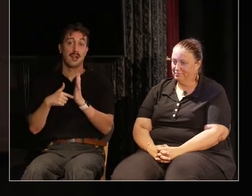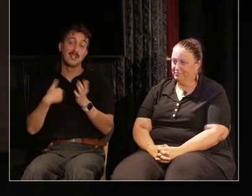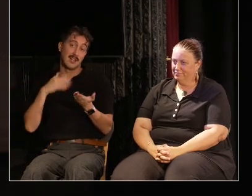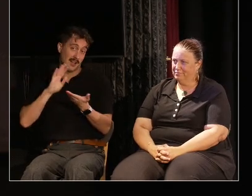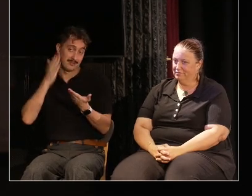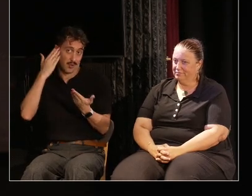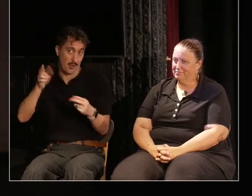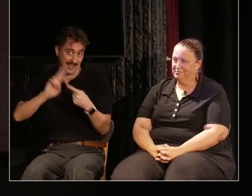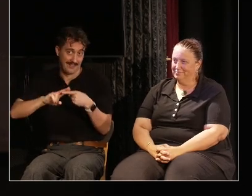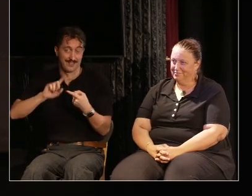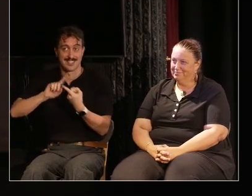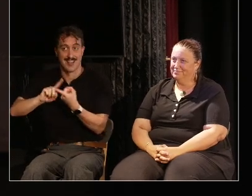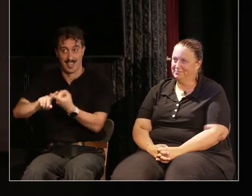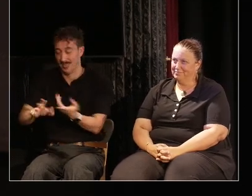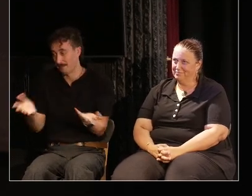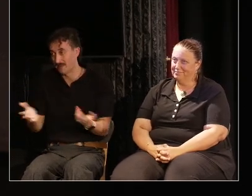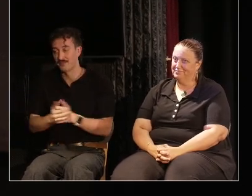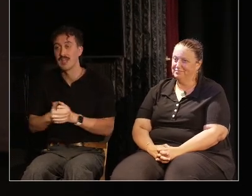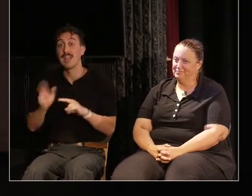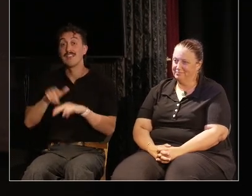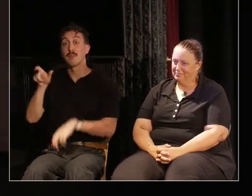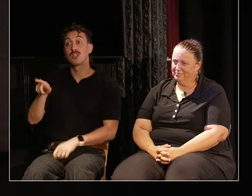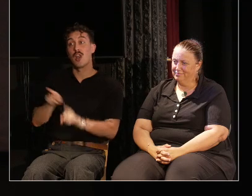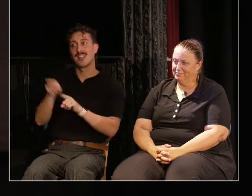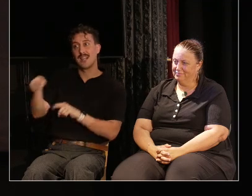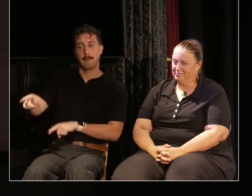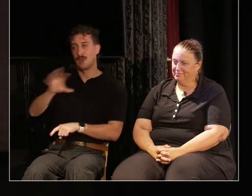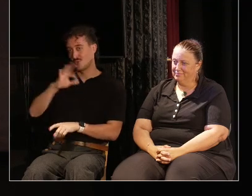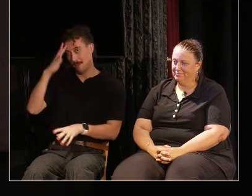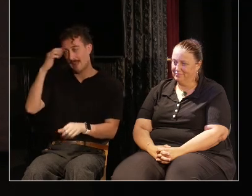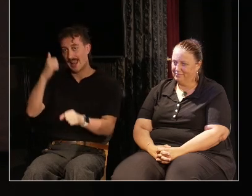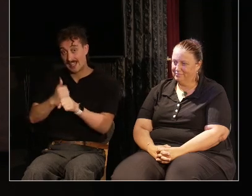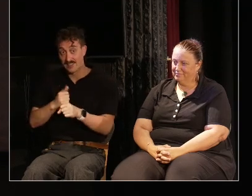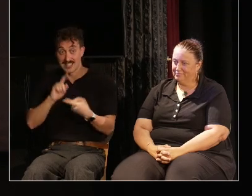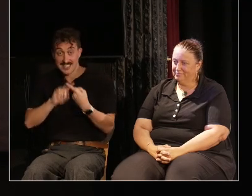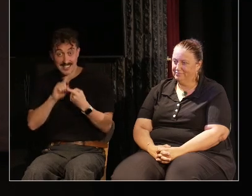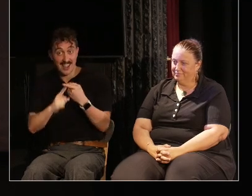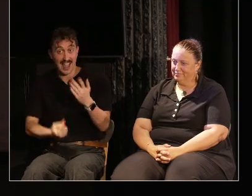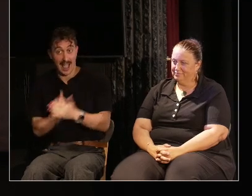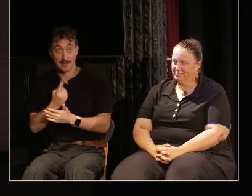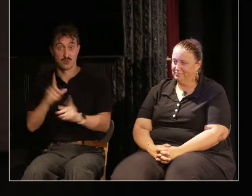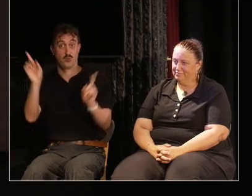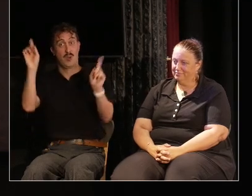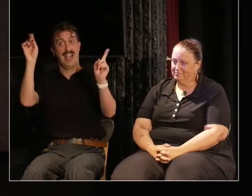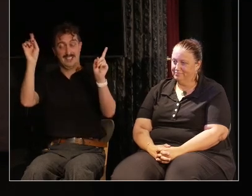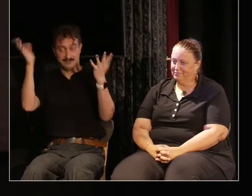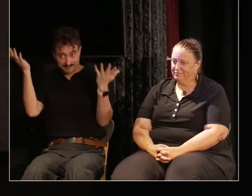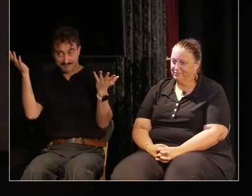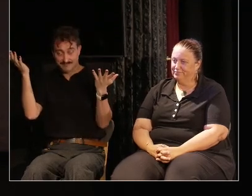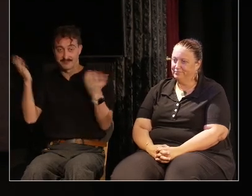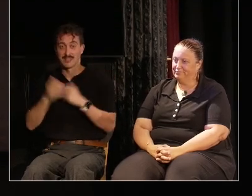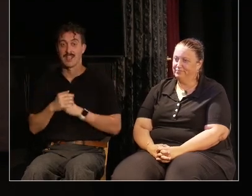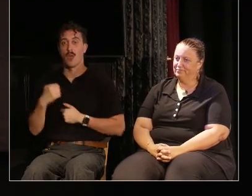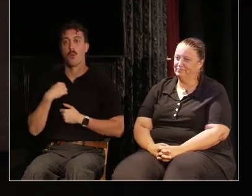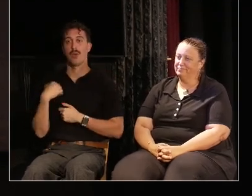you know, even someone like him couldn't believe that this is still what happens in this day and age. And, you know, we've done all the reviews,